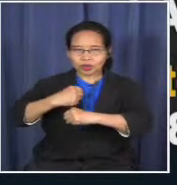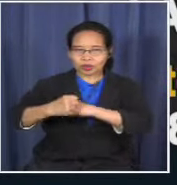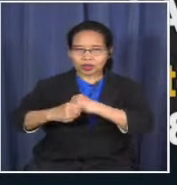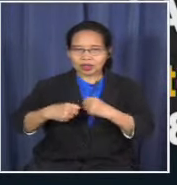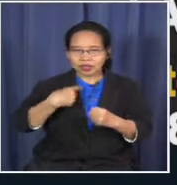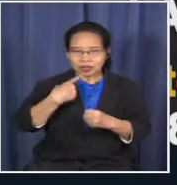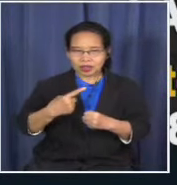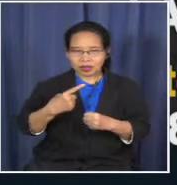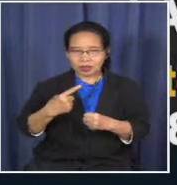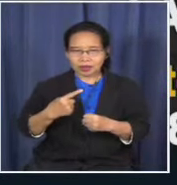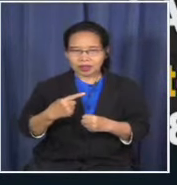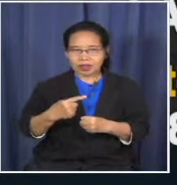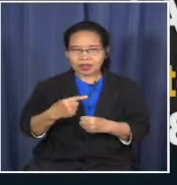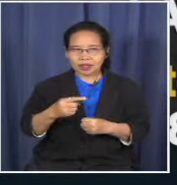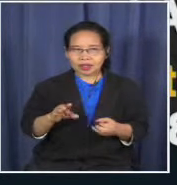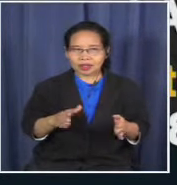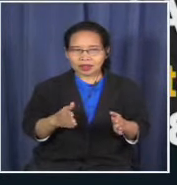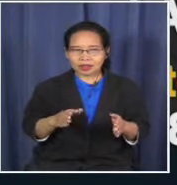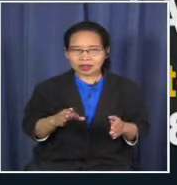point, brethren,